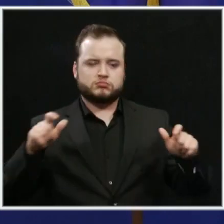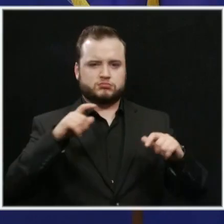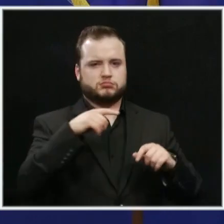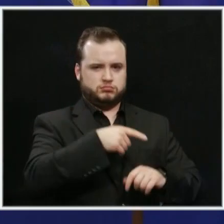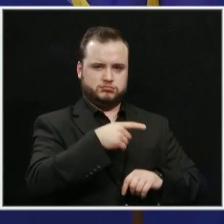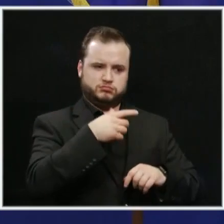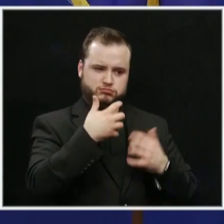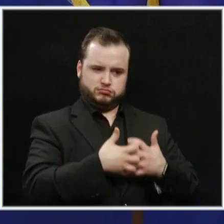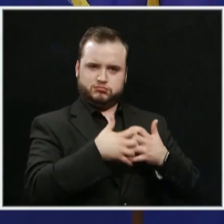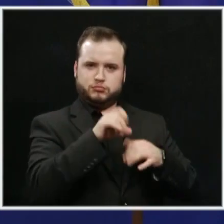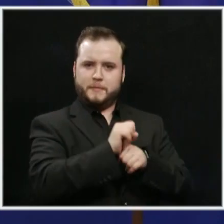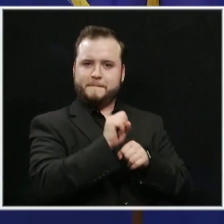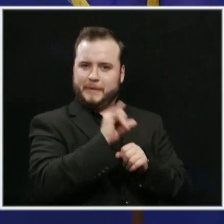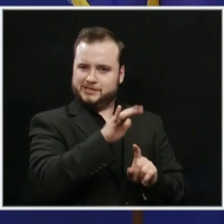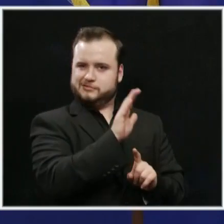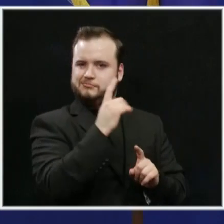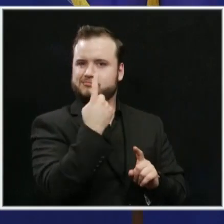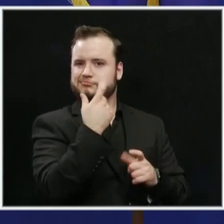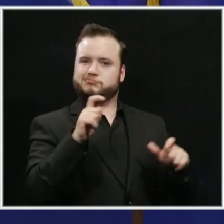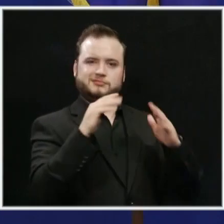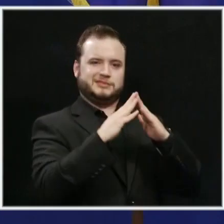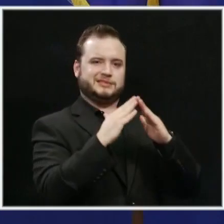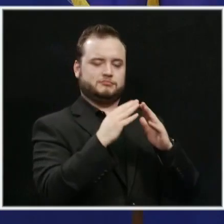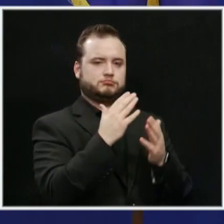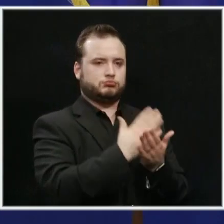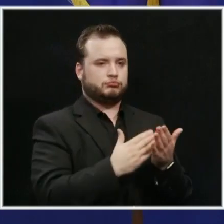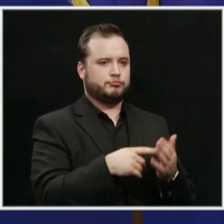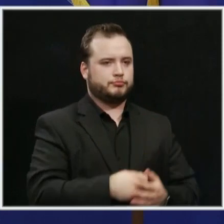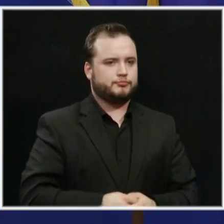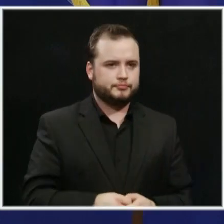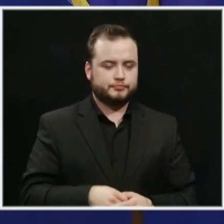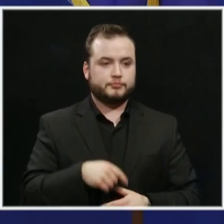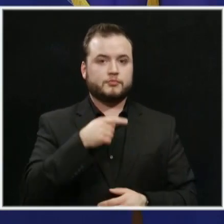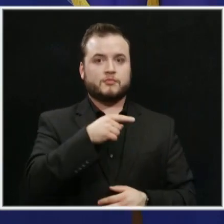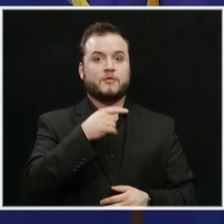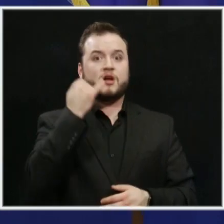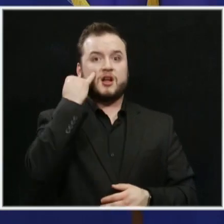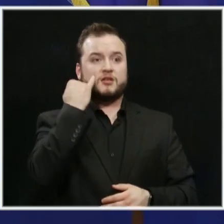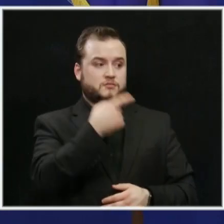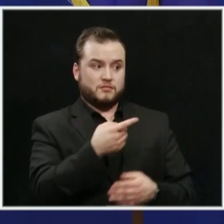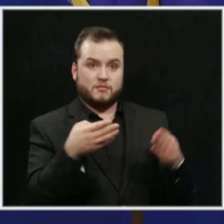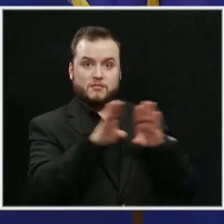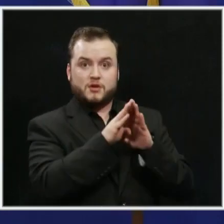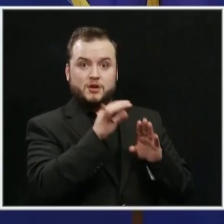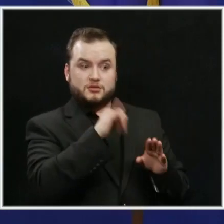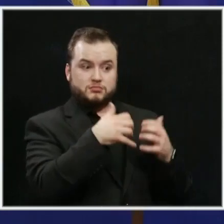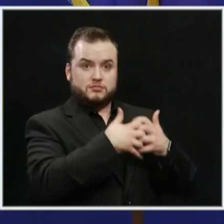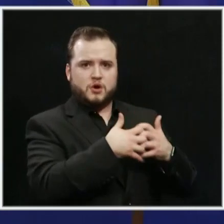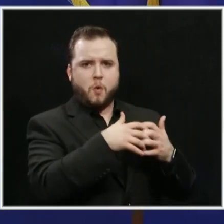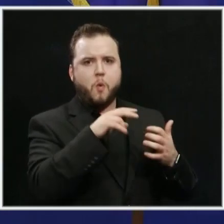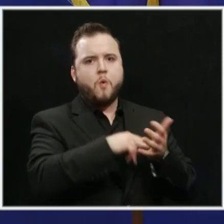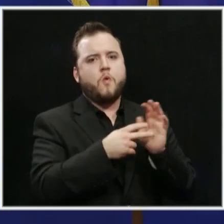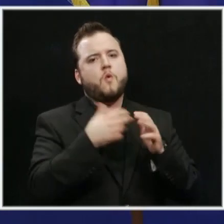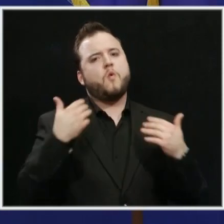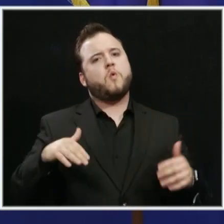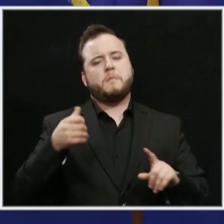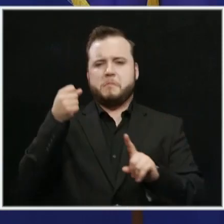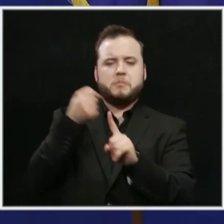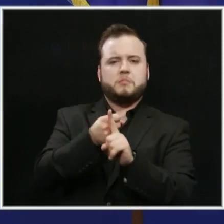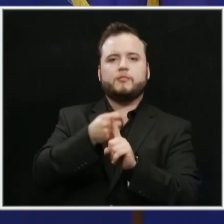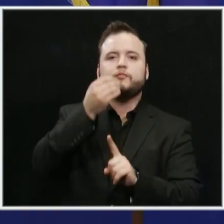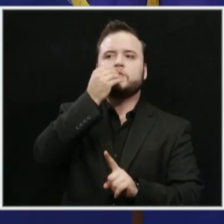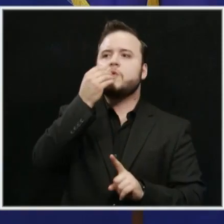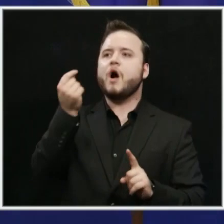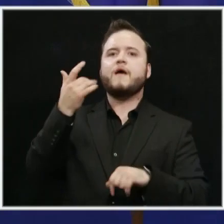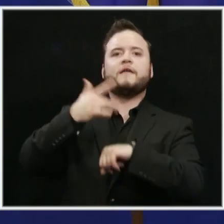the cascade of these closing plants on food processing poses a risk to the food supply system. So it's in our best interest, both from